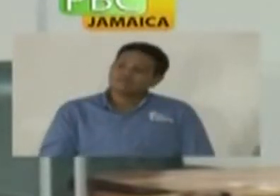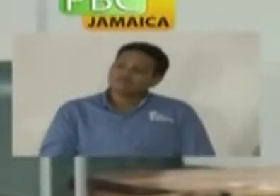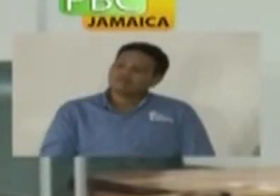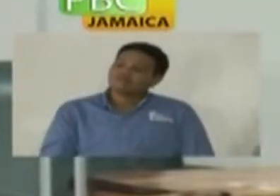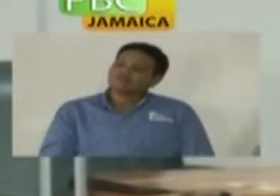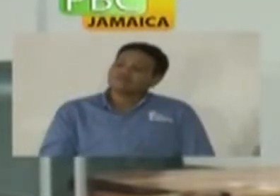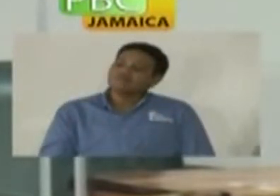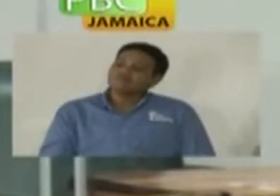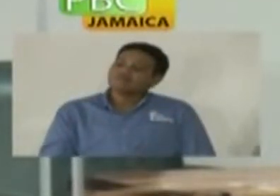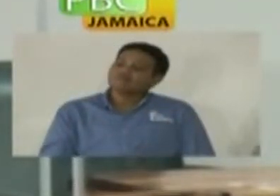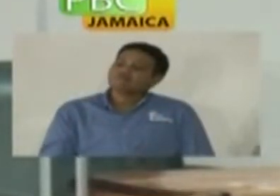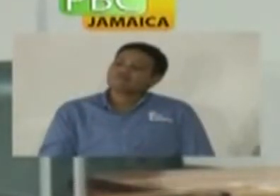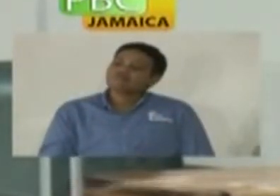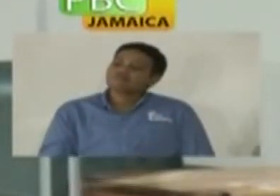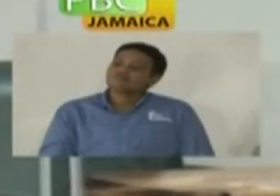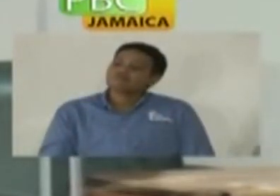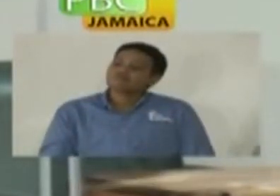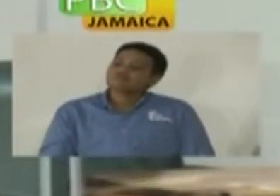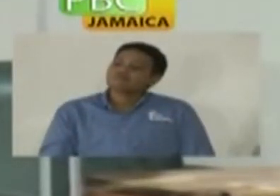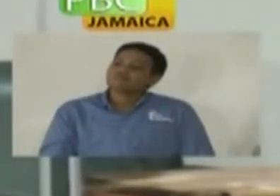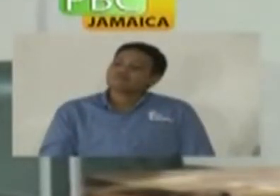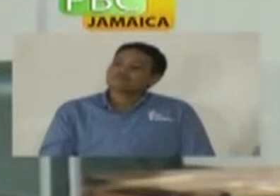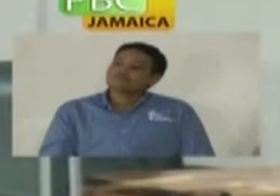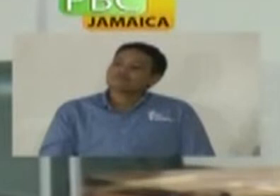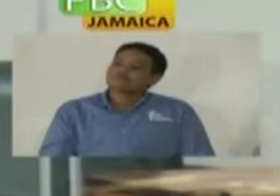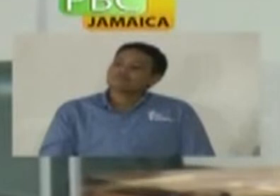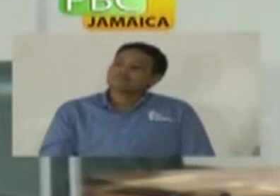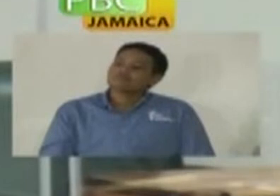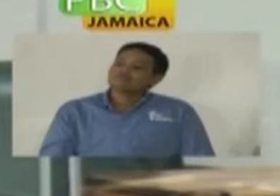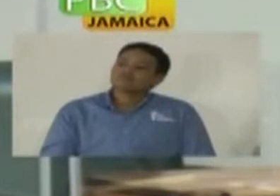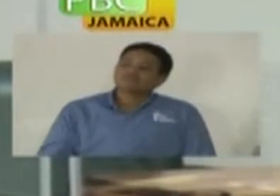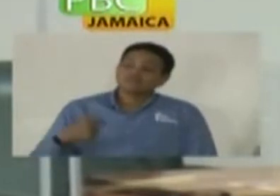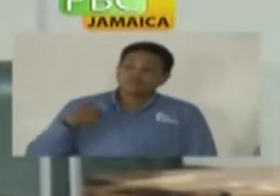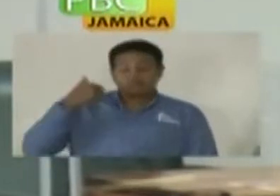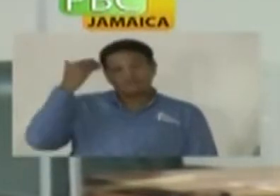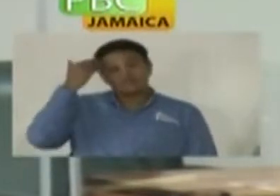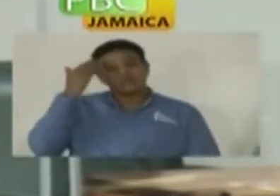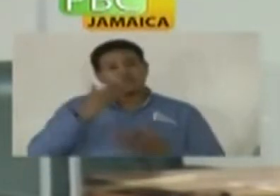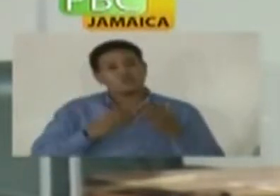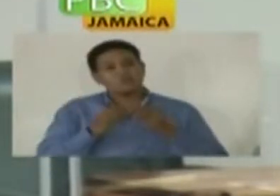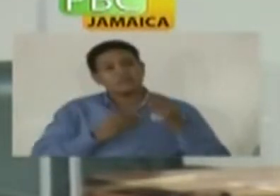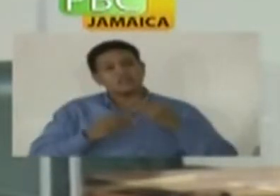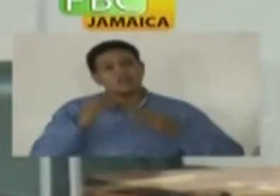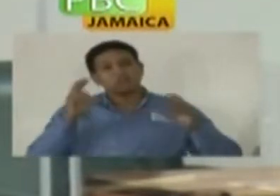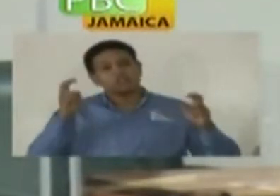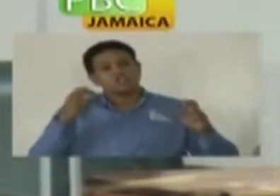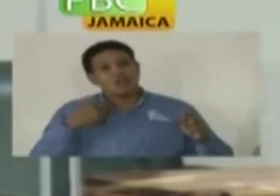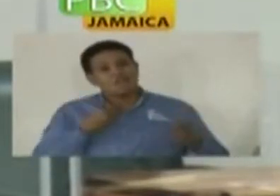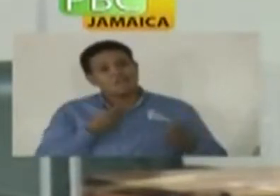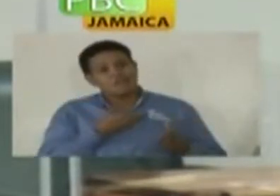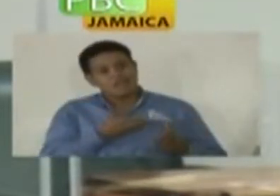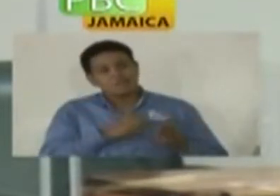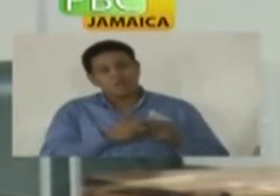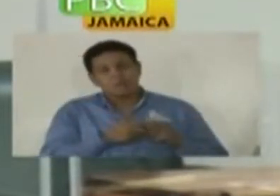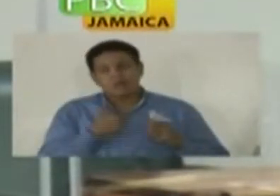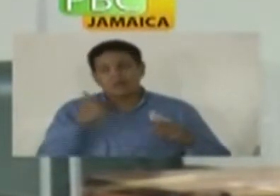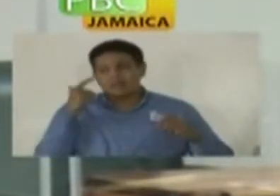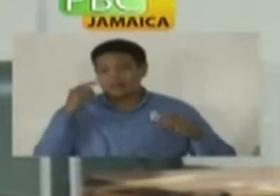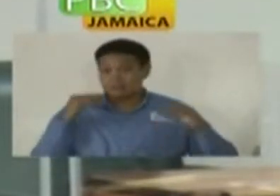I know that there is some economic issues that we have to deal with, but I think, Mr. President, on